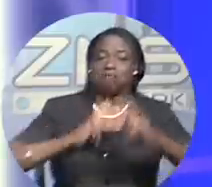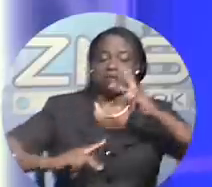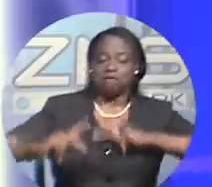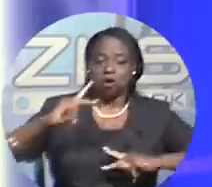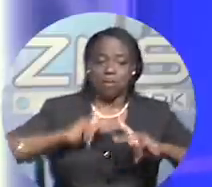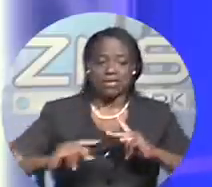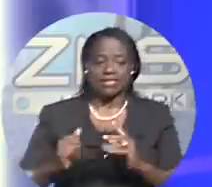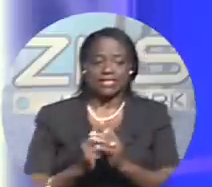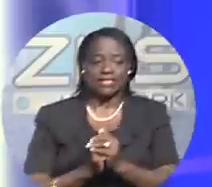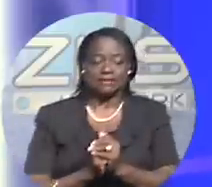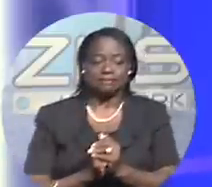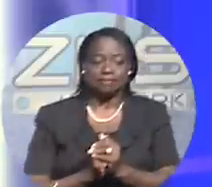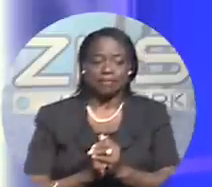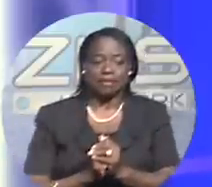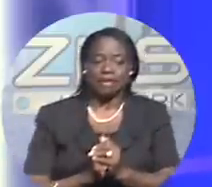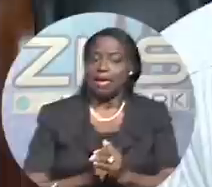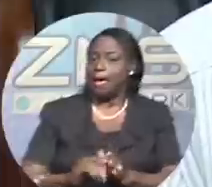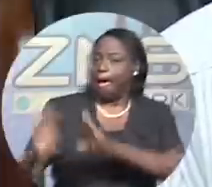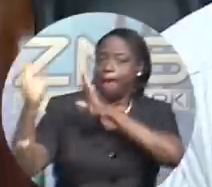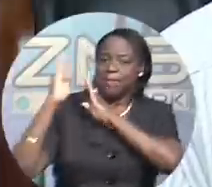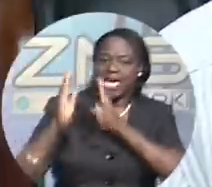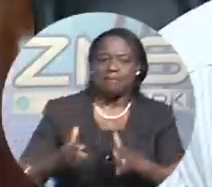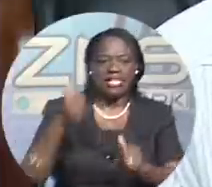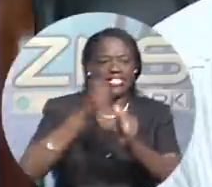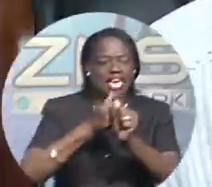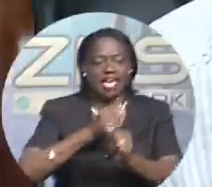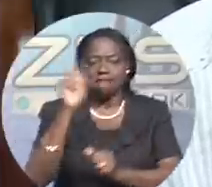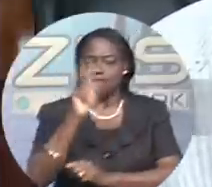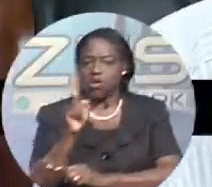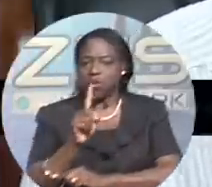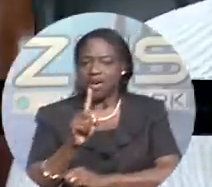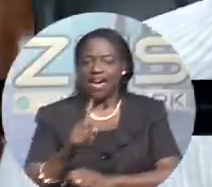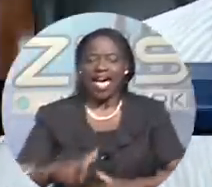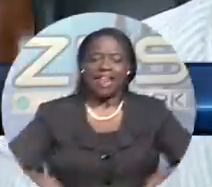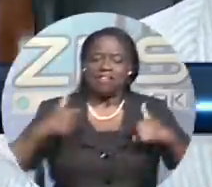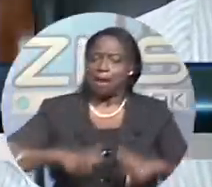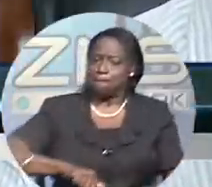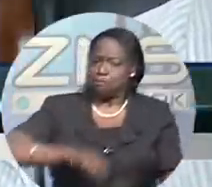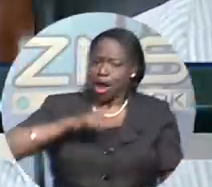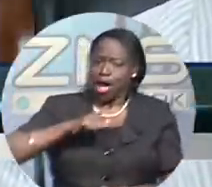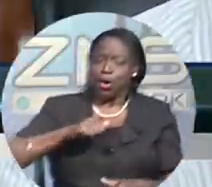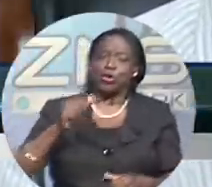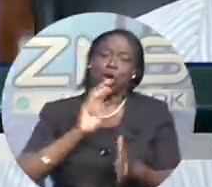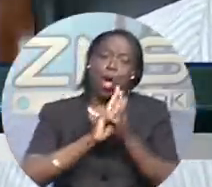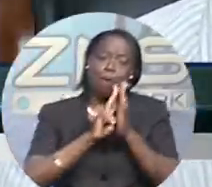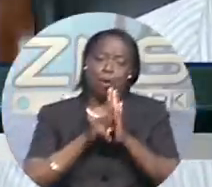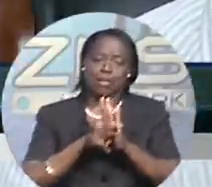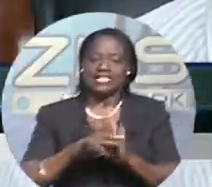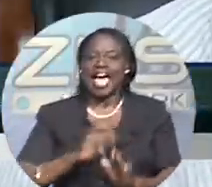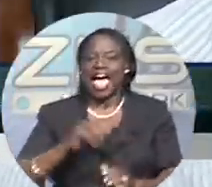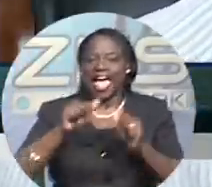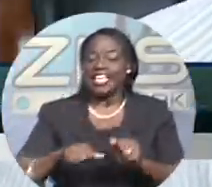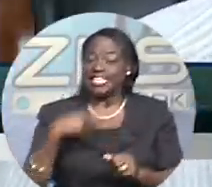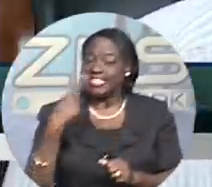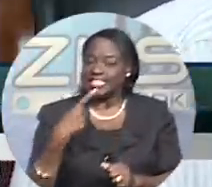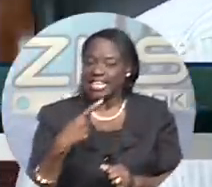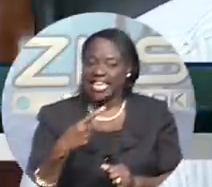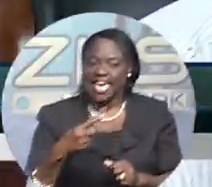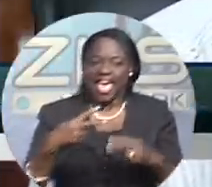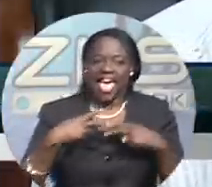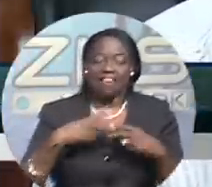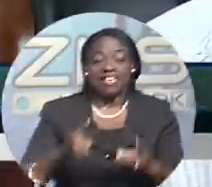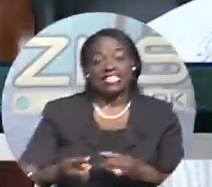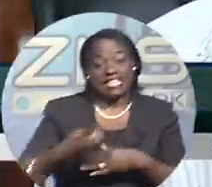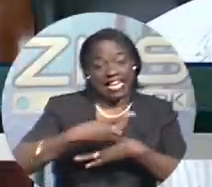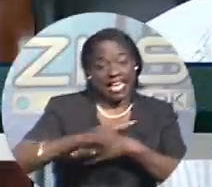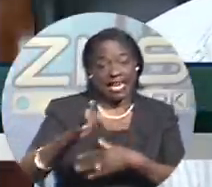Last night, Bahamians everywhere, I'm sure, are living an incredibly proud moment. I can say, you know, having dedicated